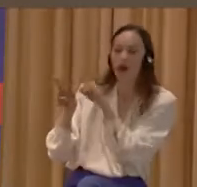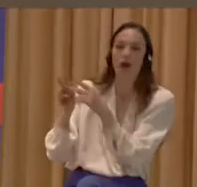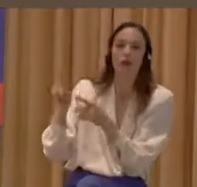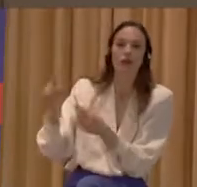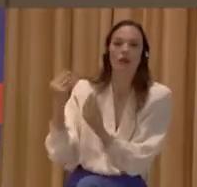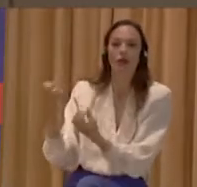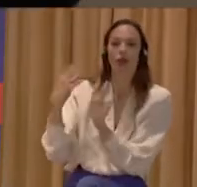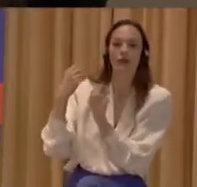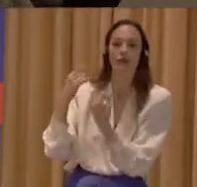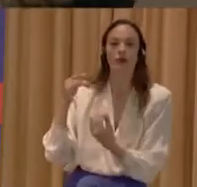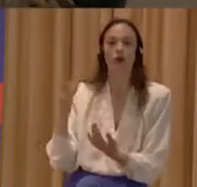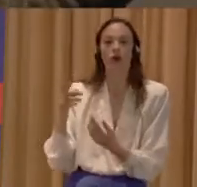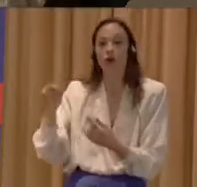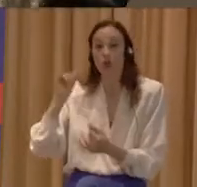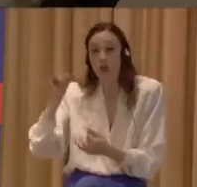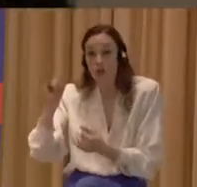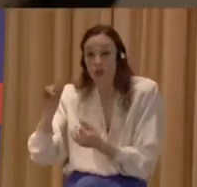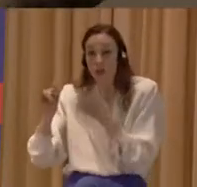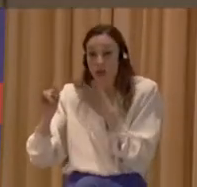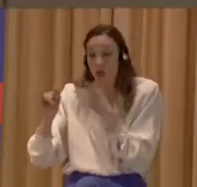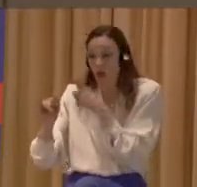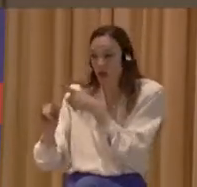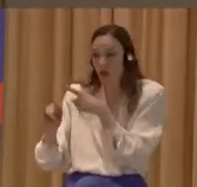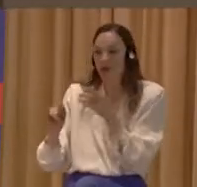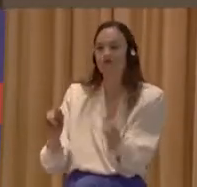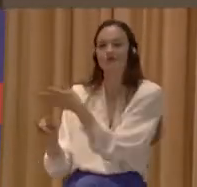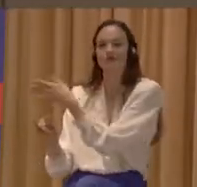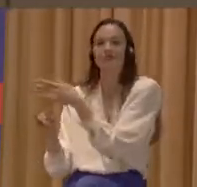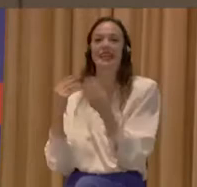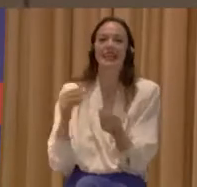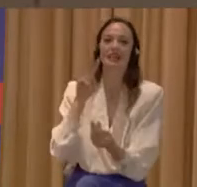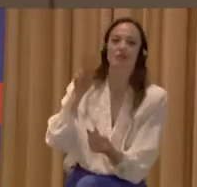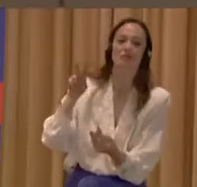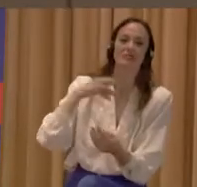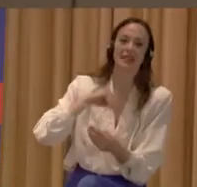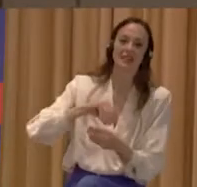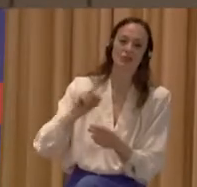who's giving a poor performance and you can't work out how it's done. That's